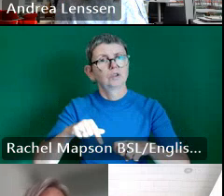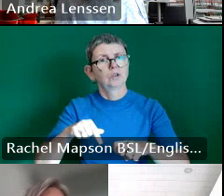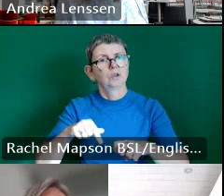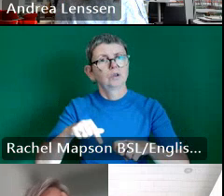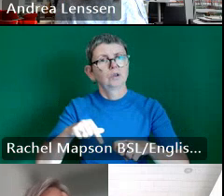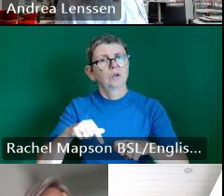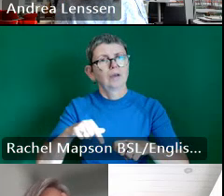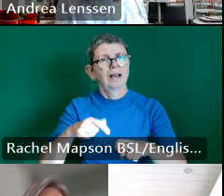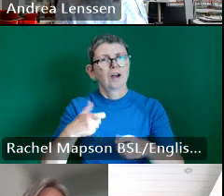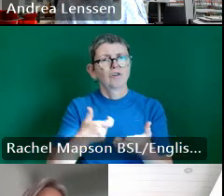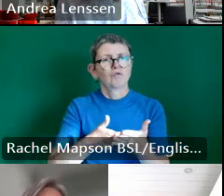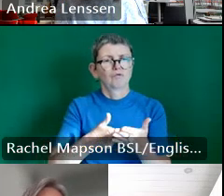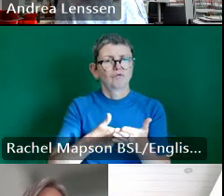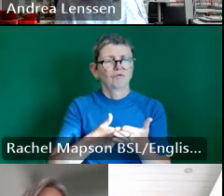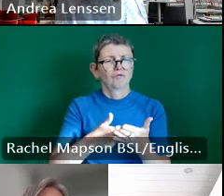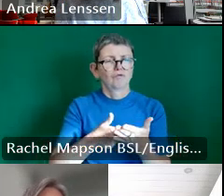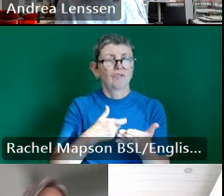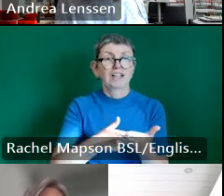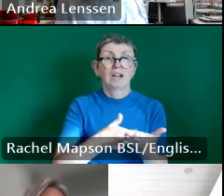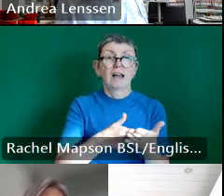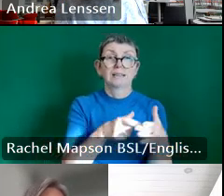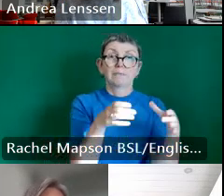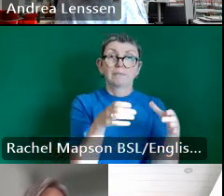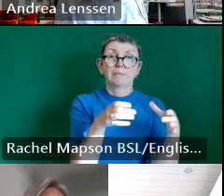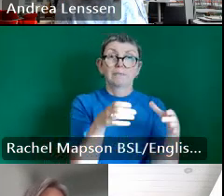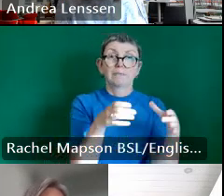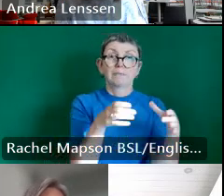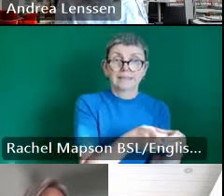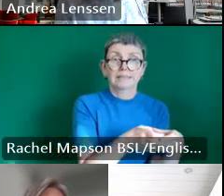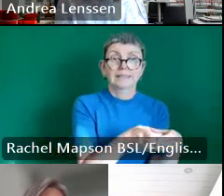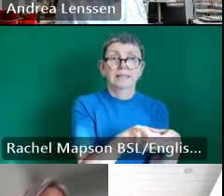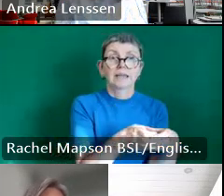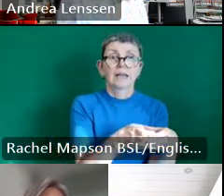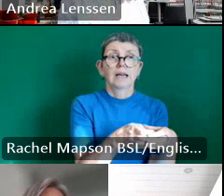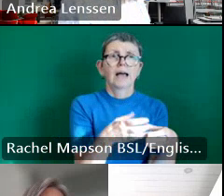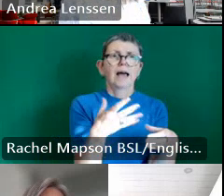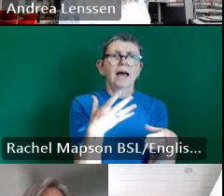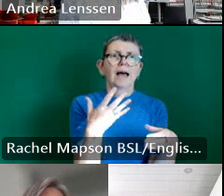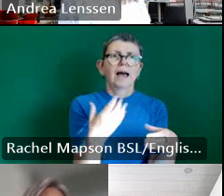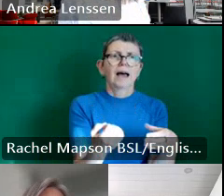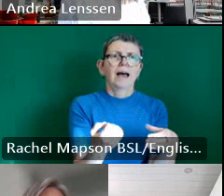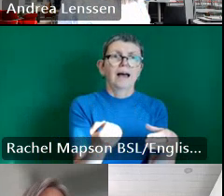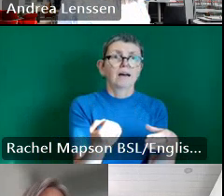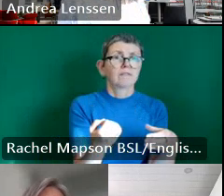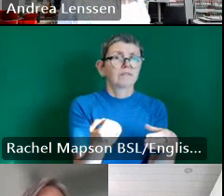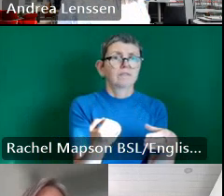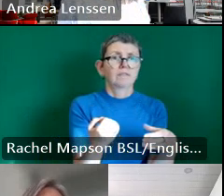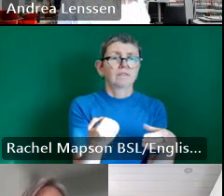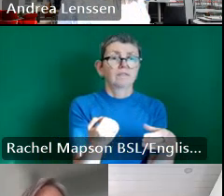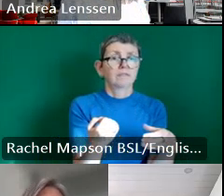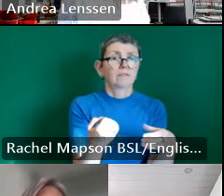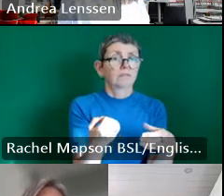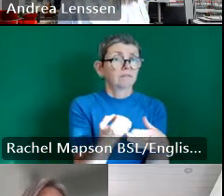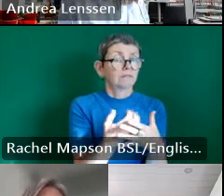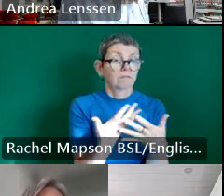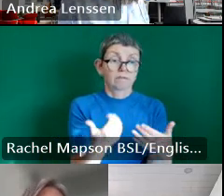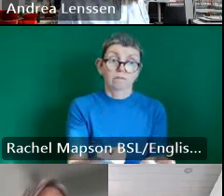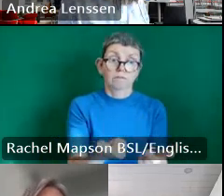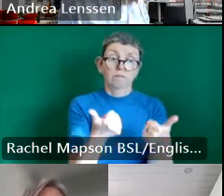racialized minorities actually have a really good, high rate of professional certifications, as